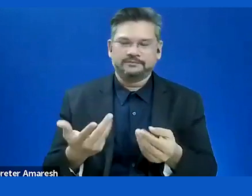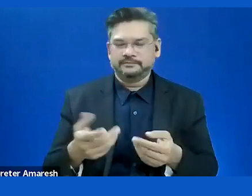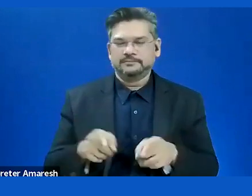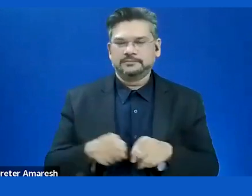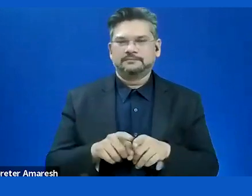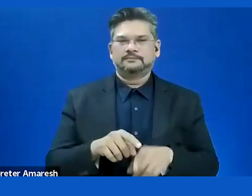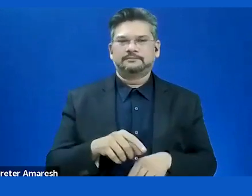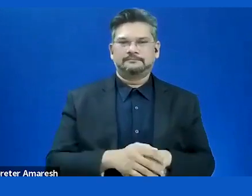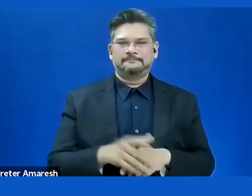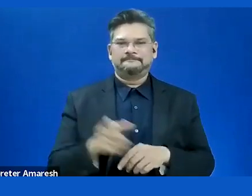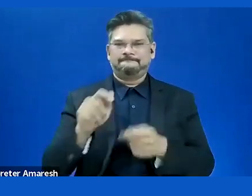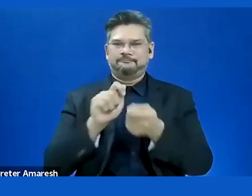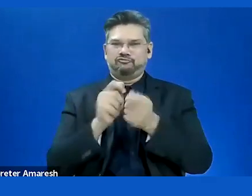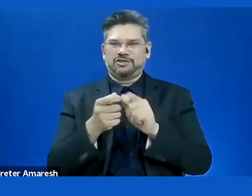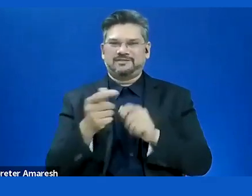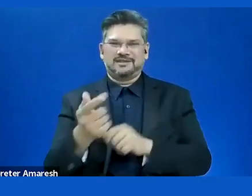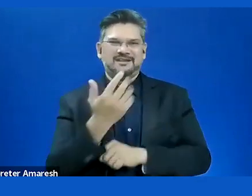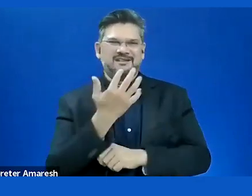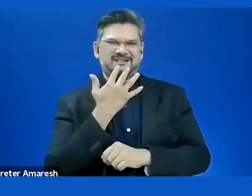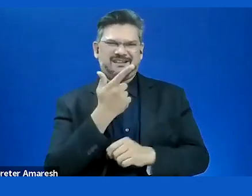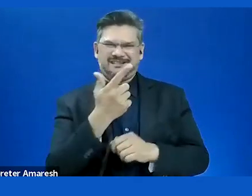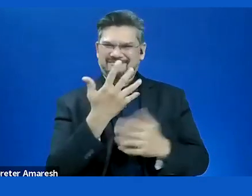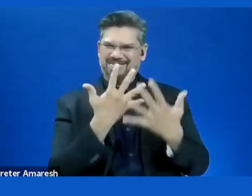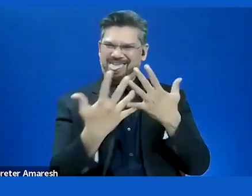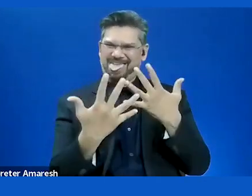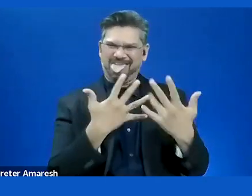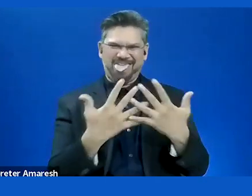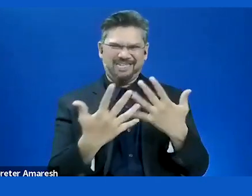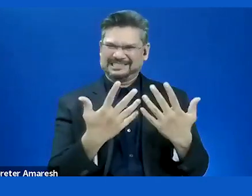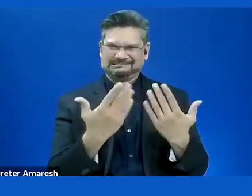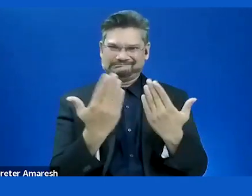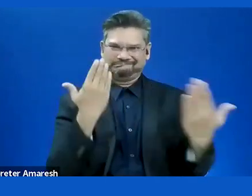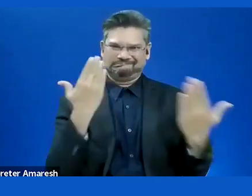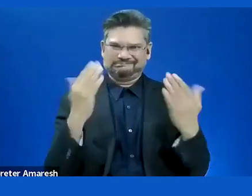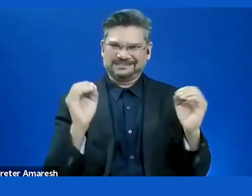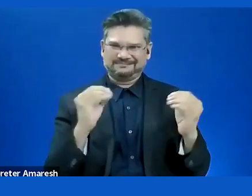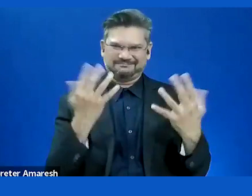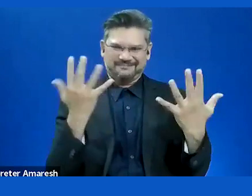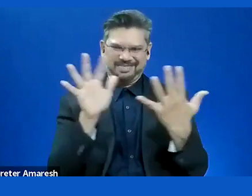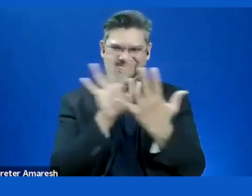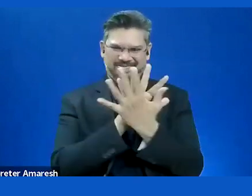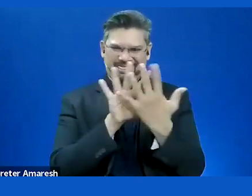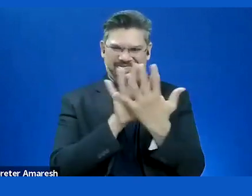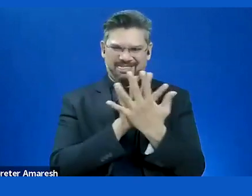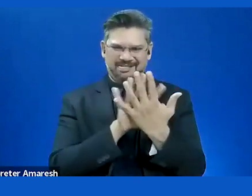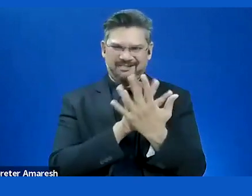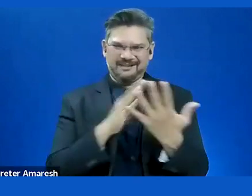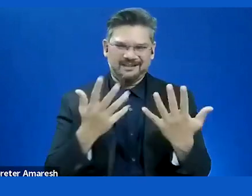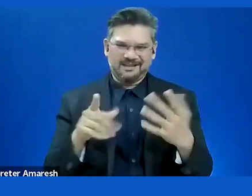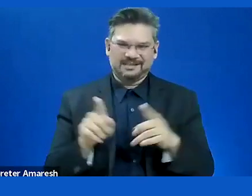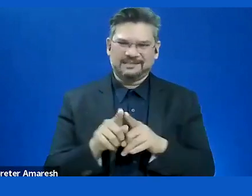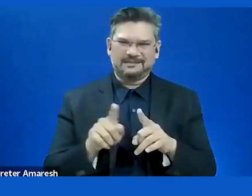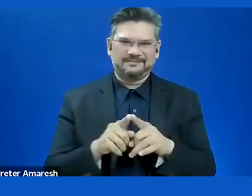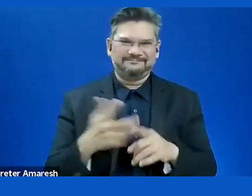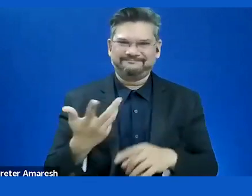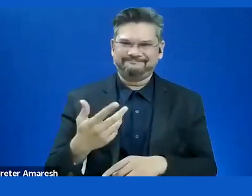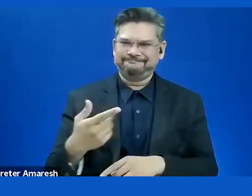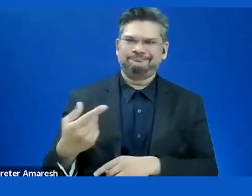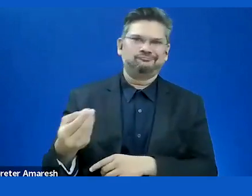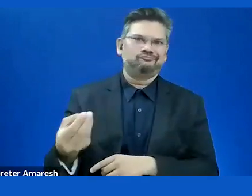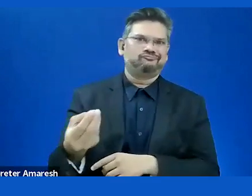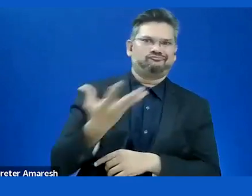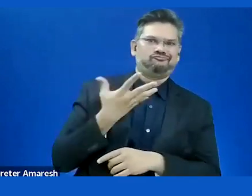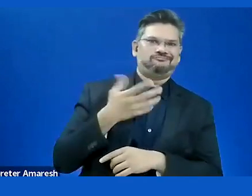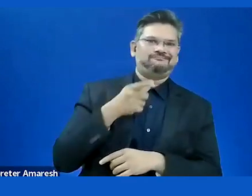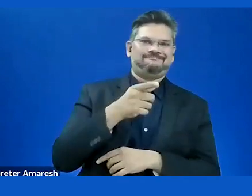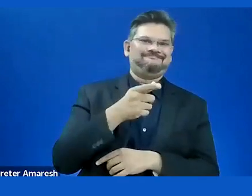change your color to be something that doesn't have sufficient contrast, it's going to warn you about it. And I think that's great because even as